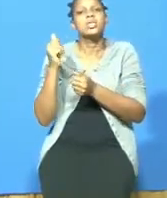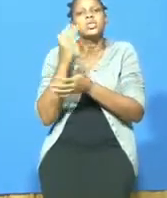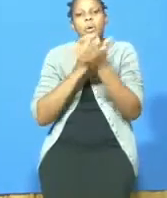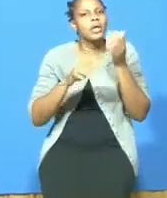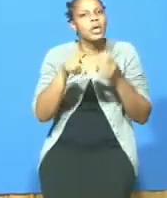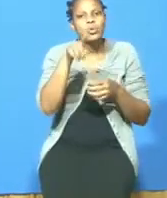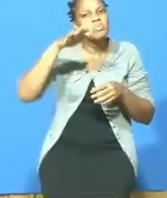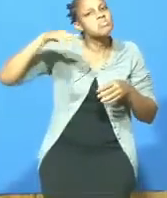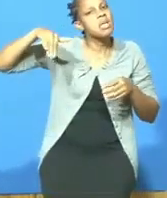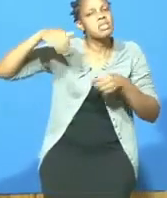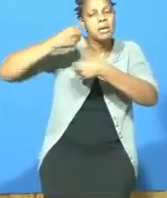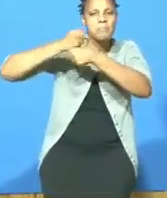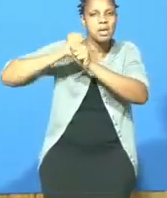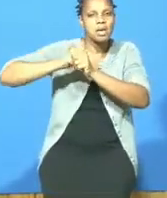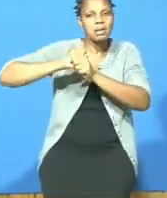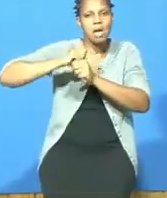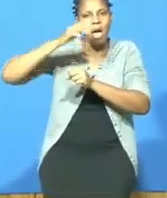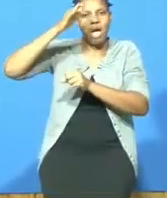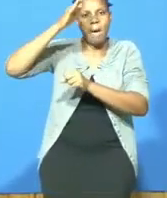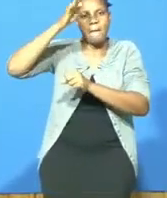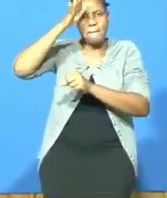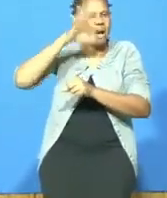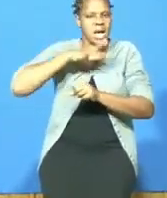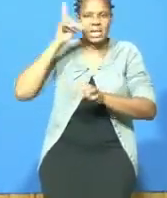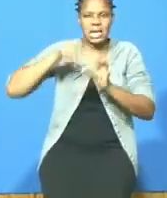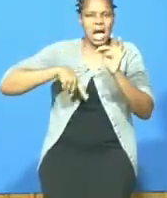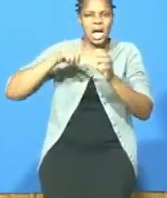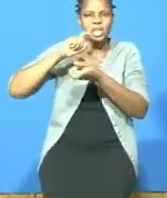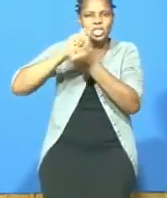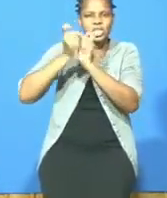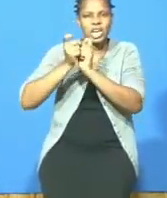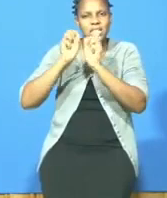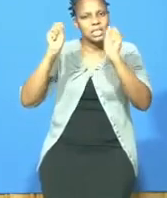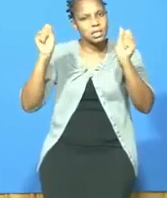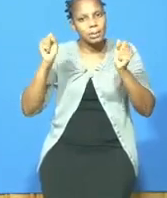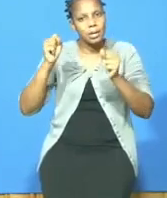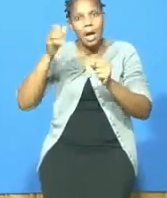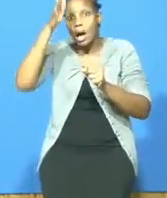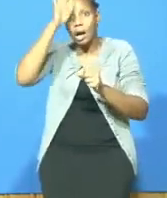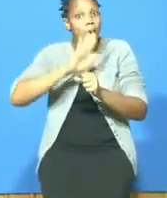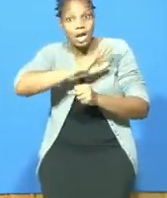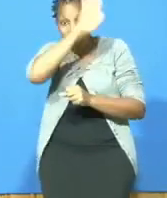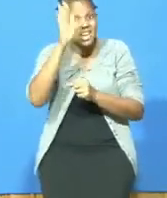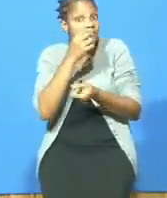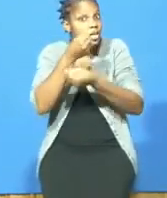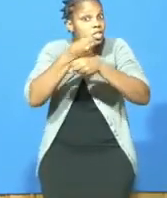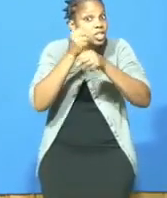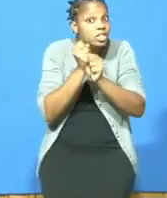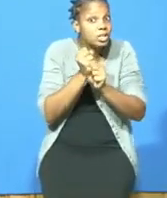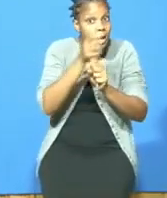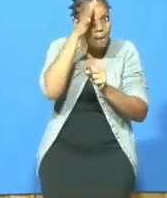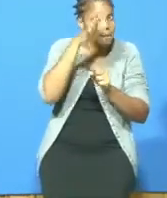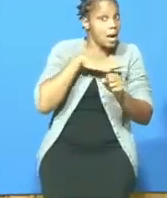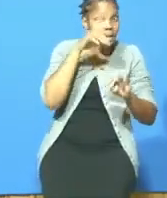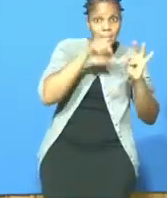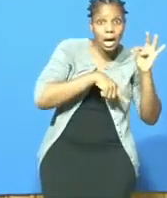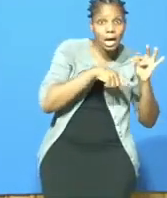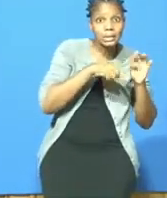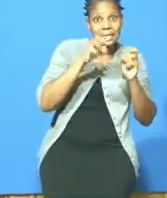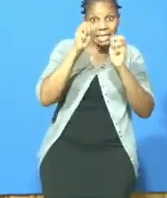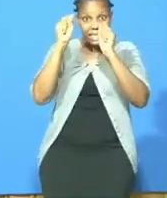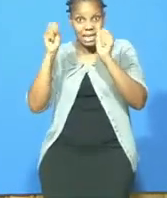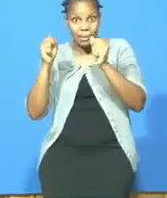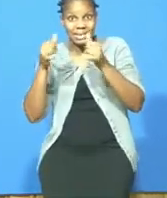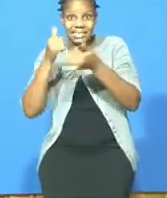create? Man cannot change the Sabbath. God didn't change it. Man cannot change it. The